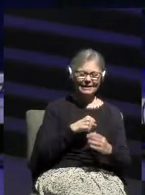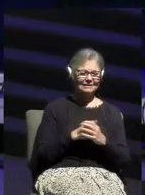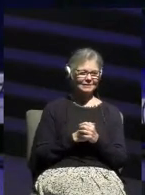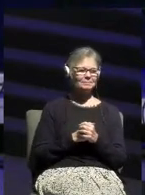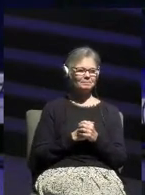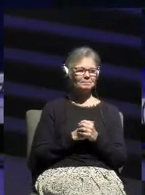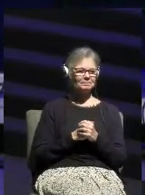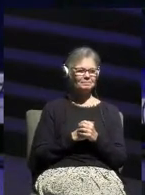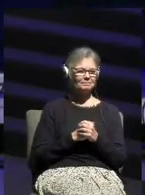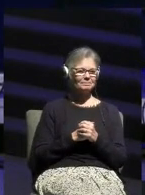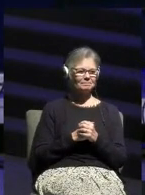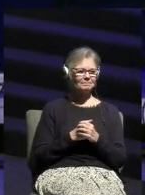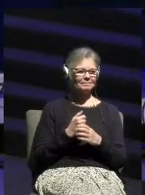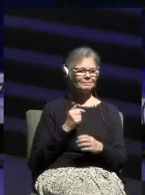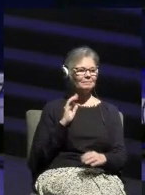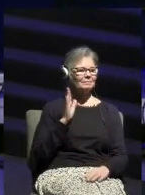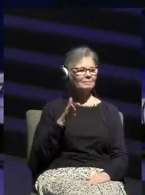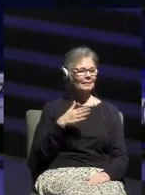time to spend on